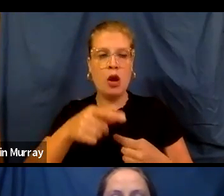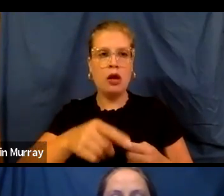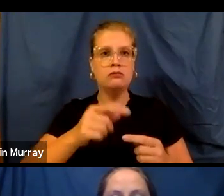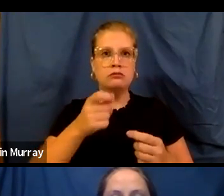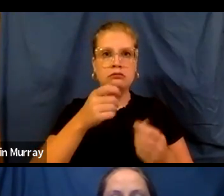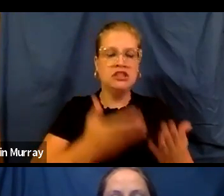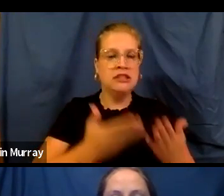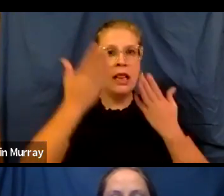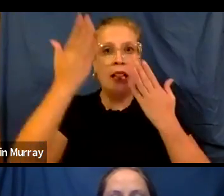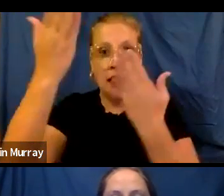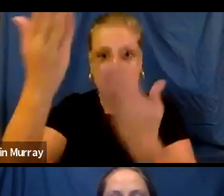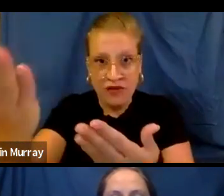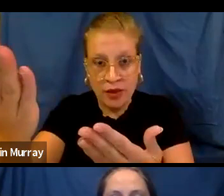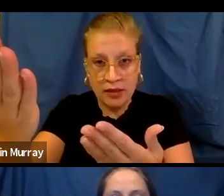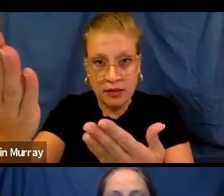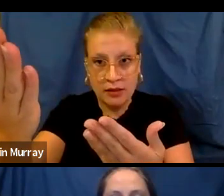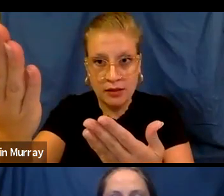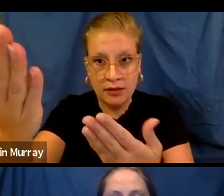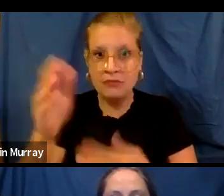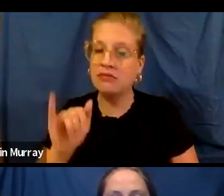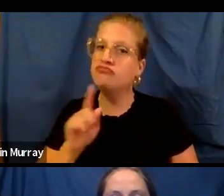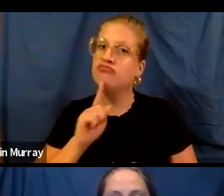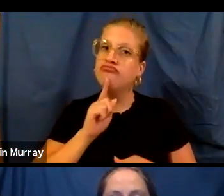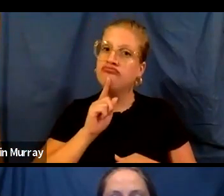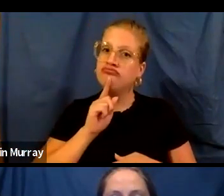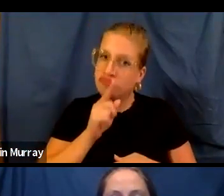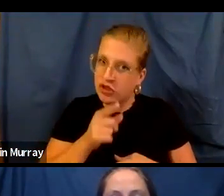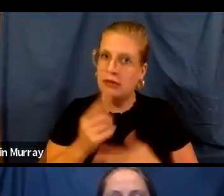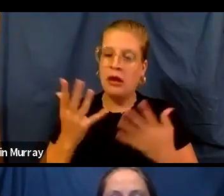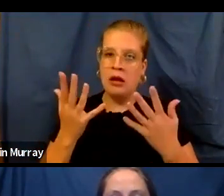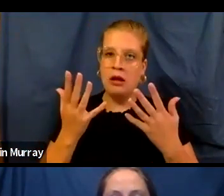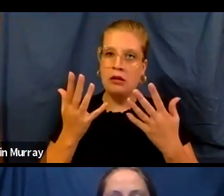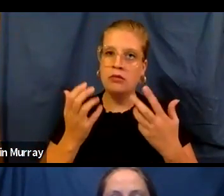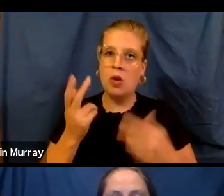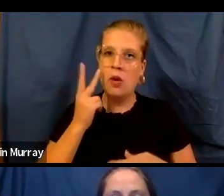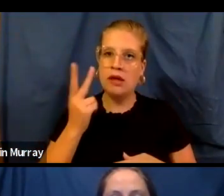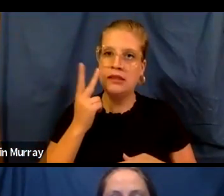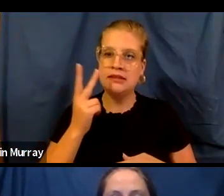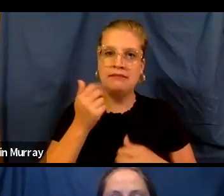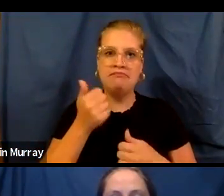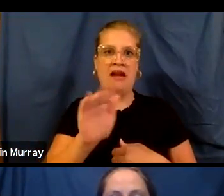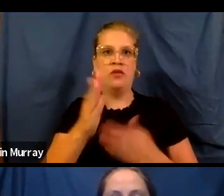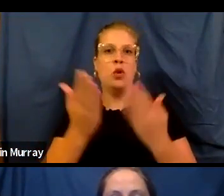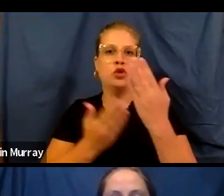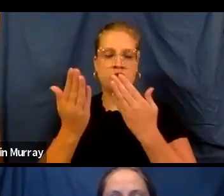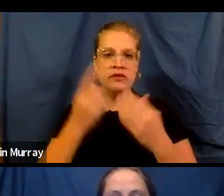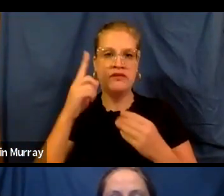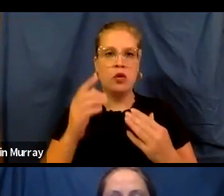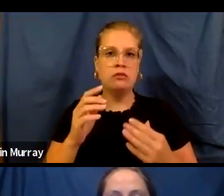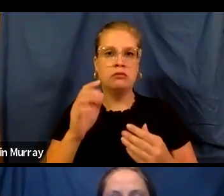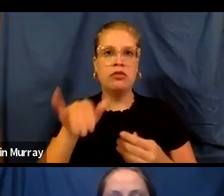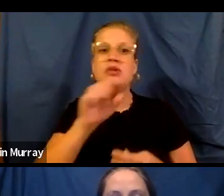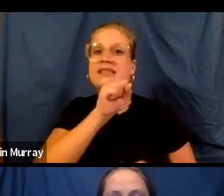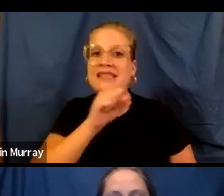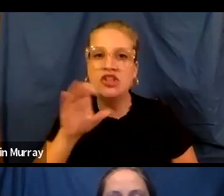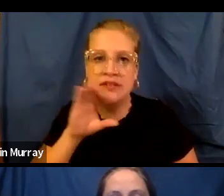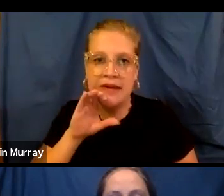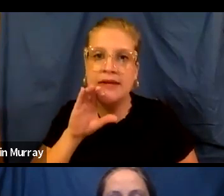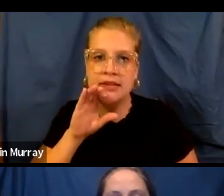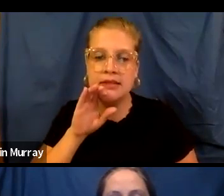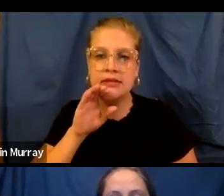that would be really where I would like to see any of your services go for those seniors